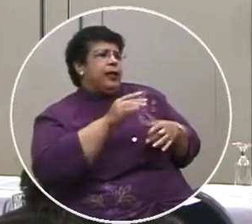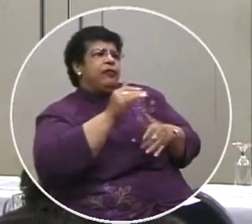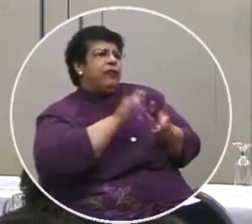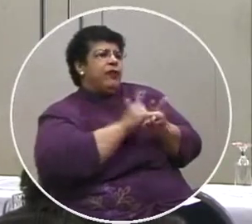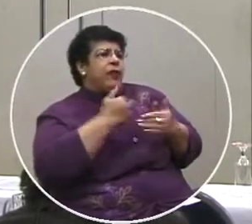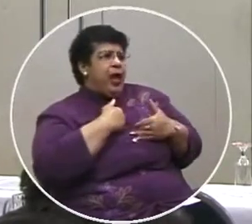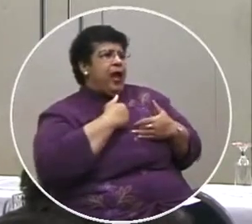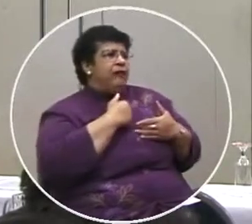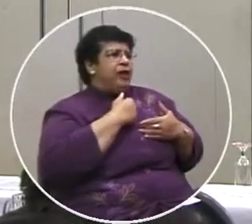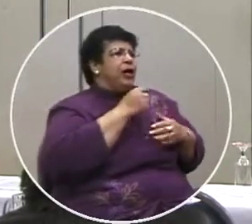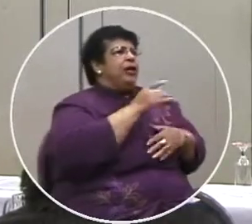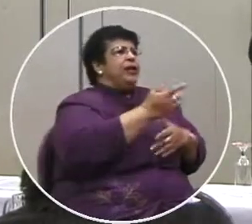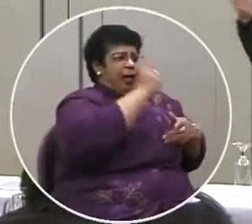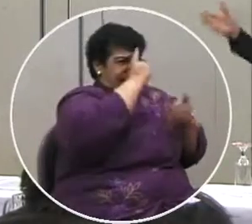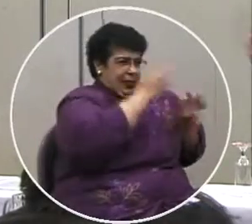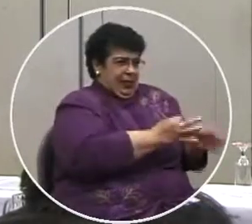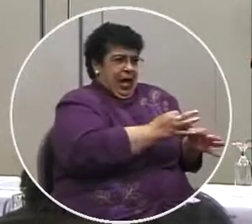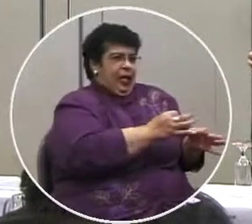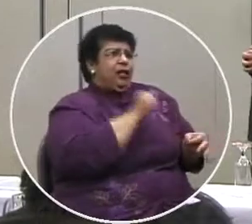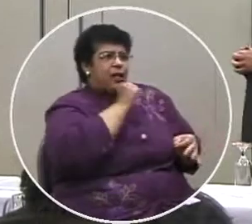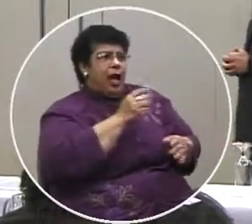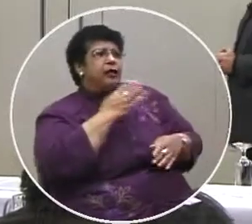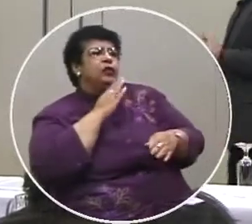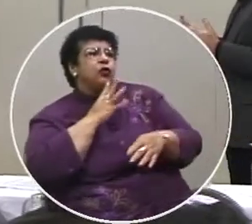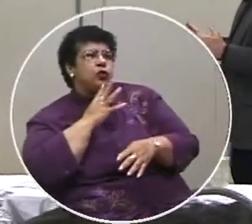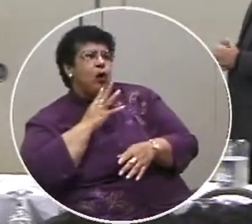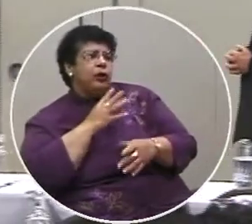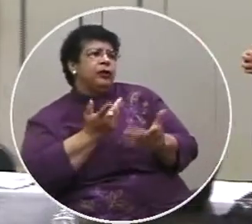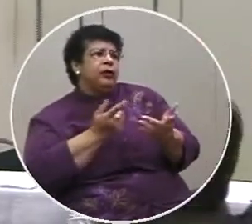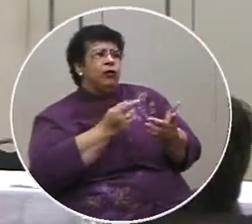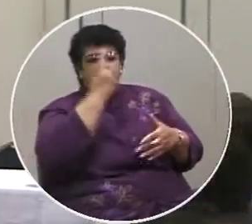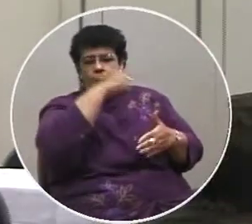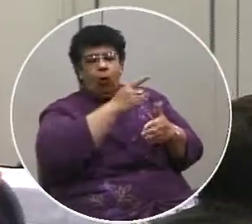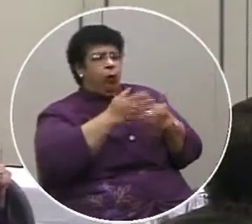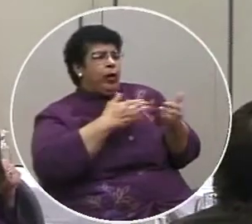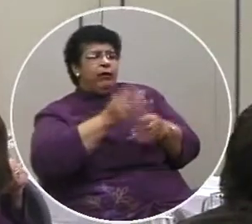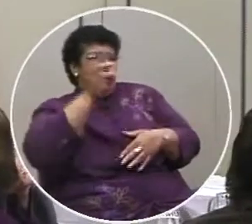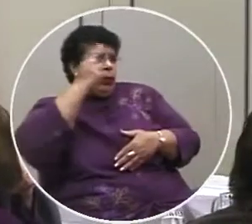selective or elective because they choose not to communicate at school for whatever reason.